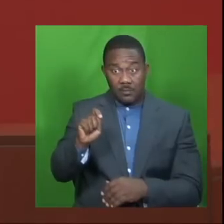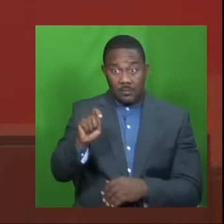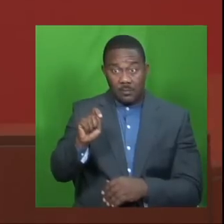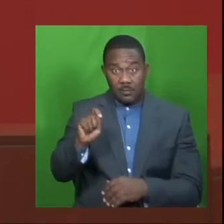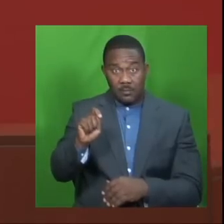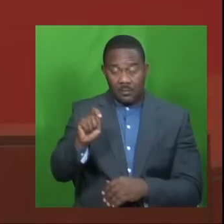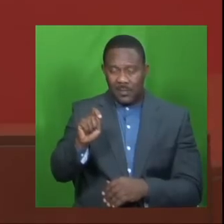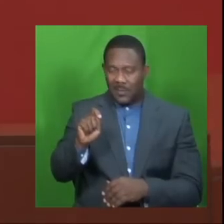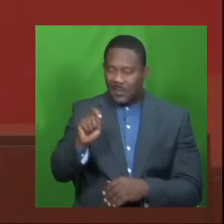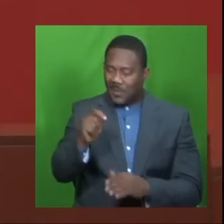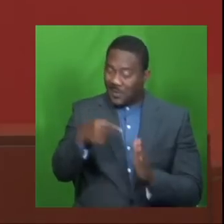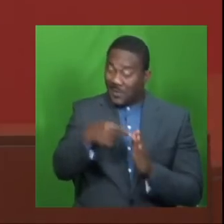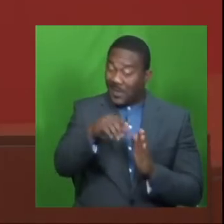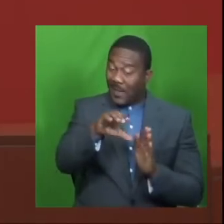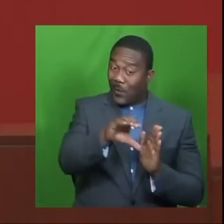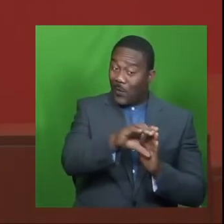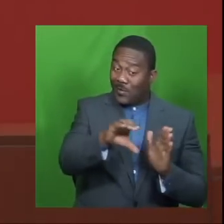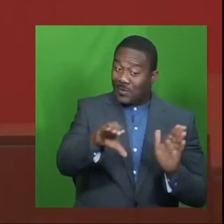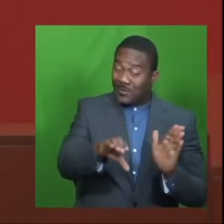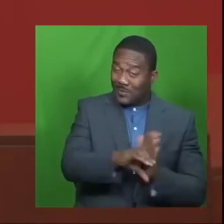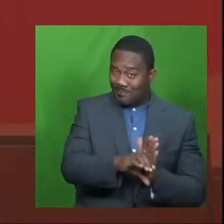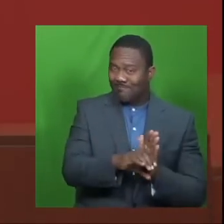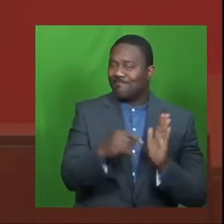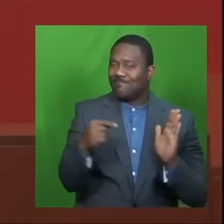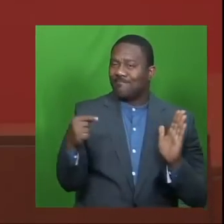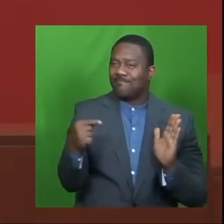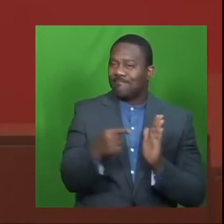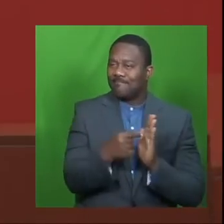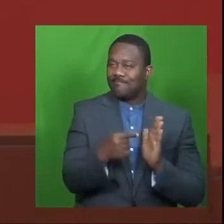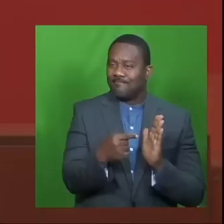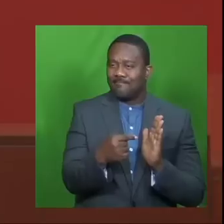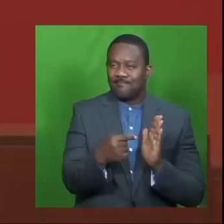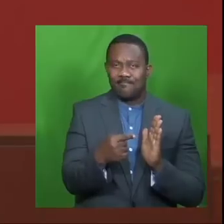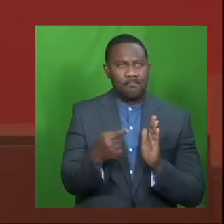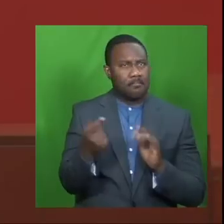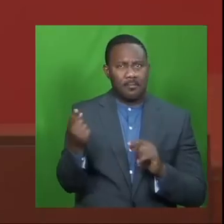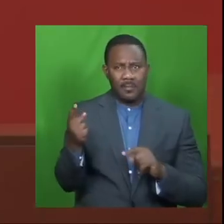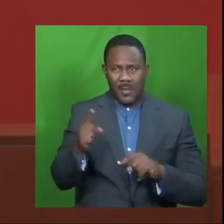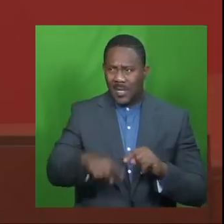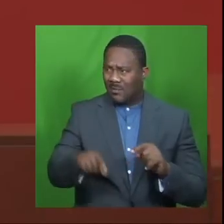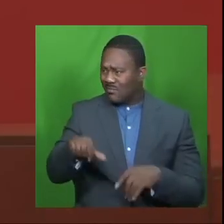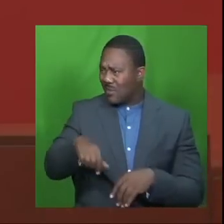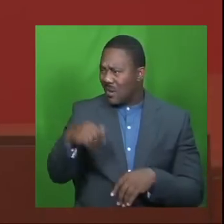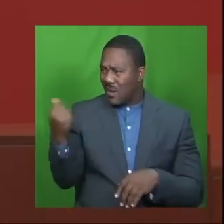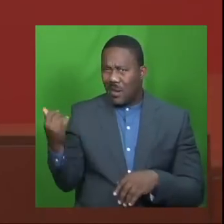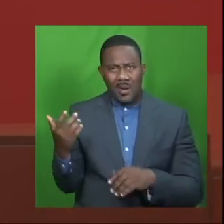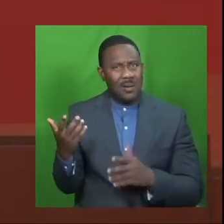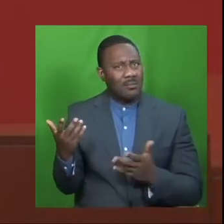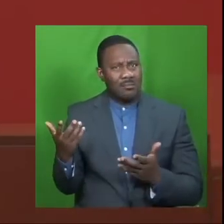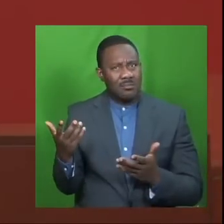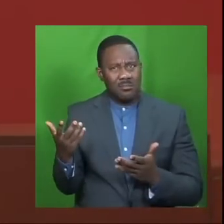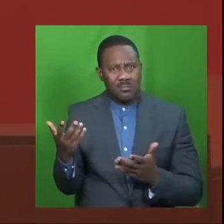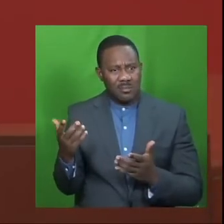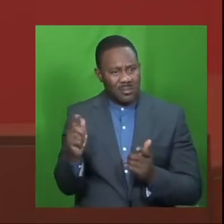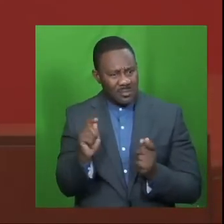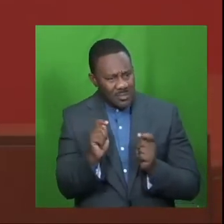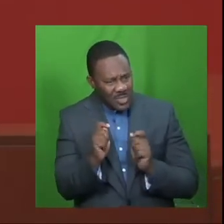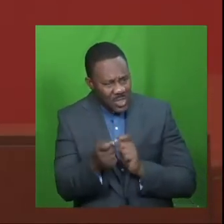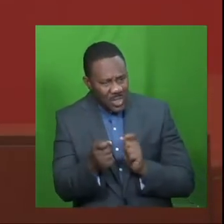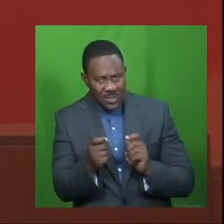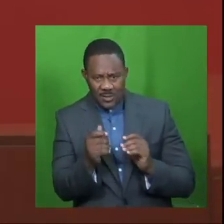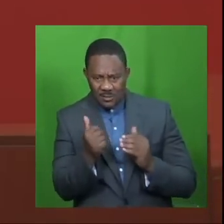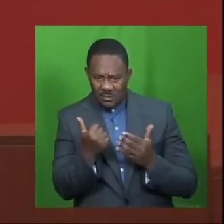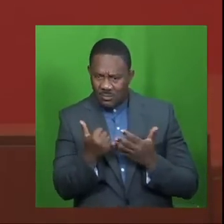the Constitution. And you cannot use any instrument or this to amend